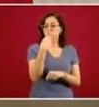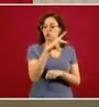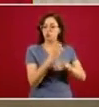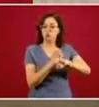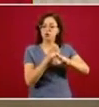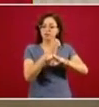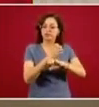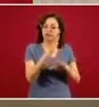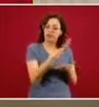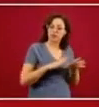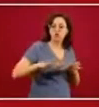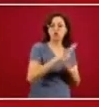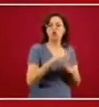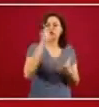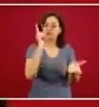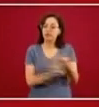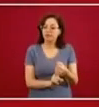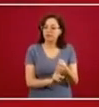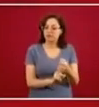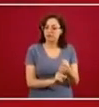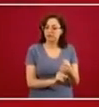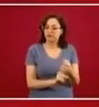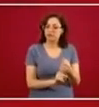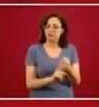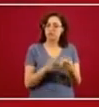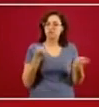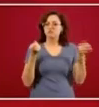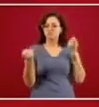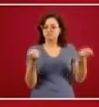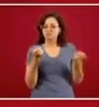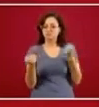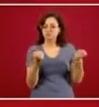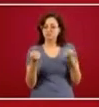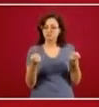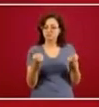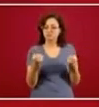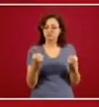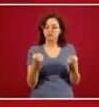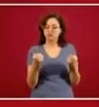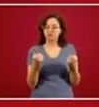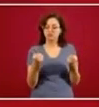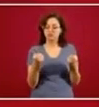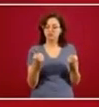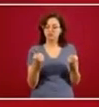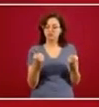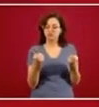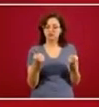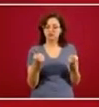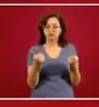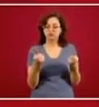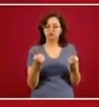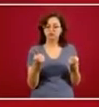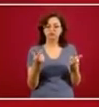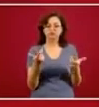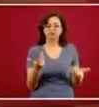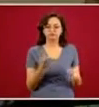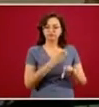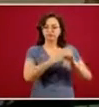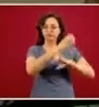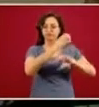responsibility of each of the state level governments. They should be